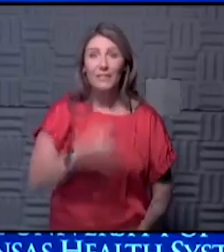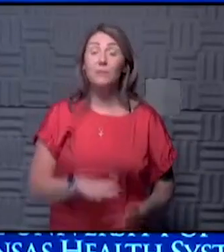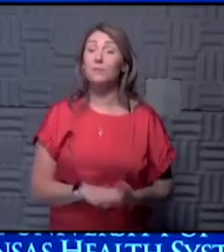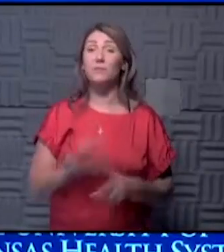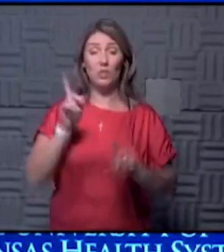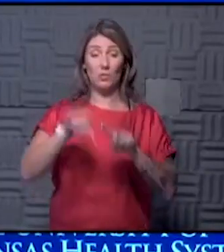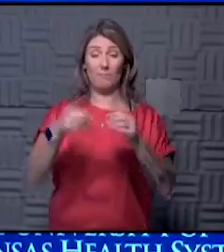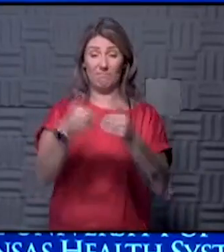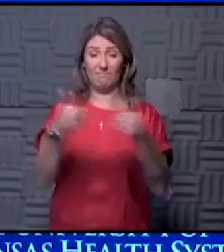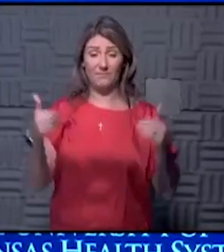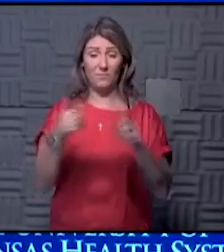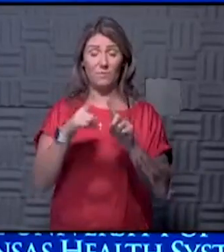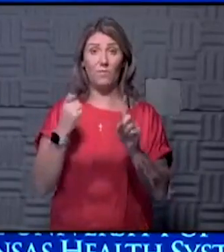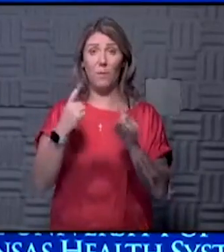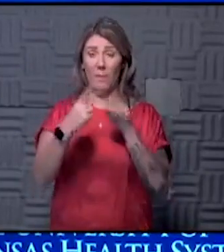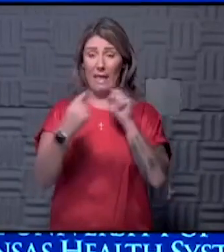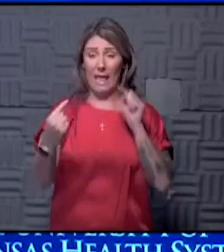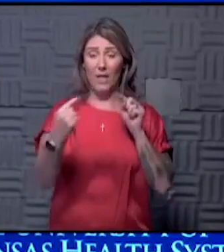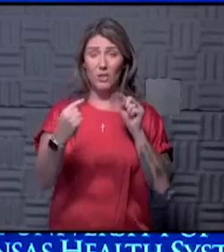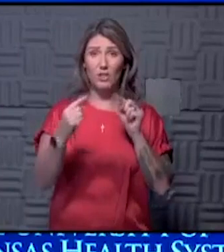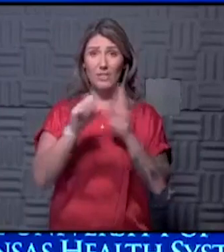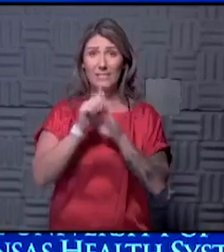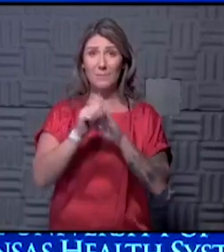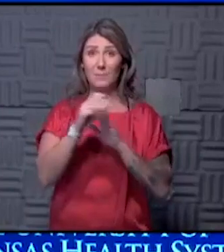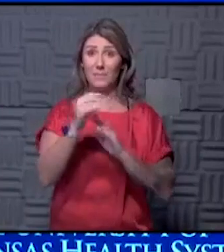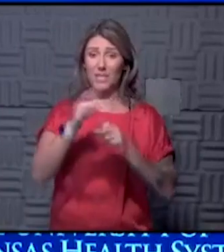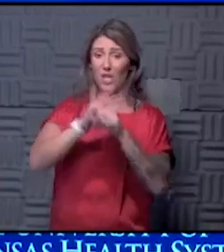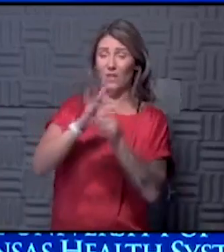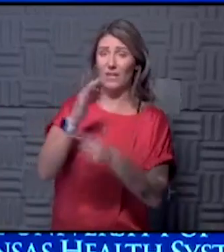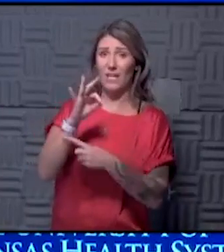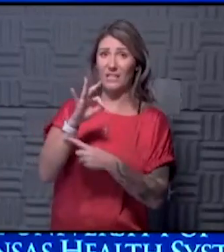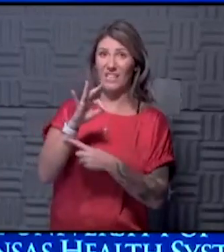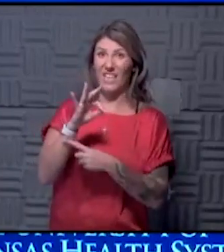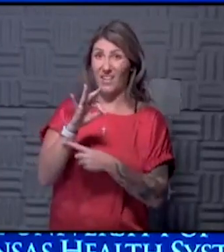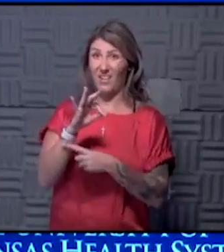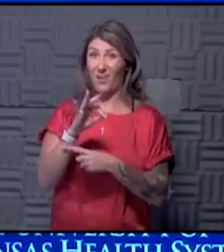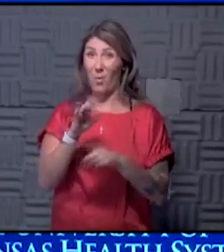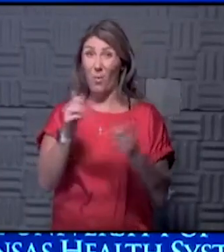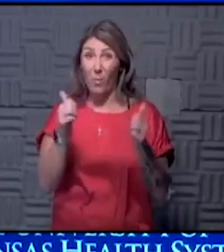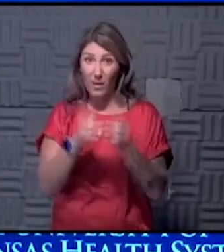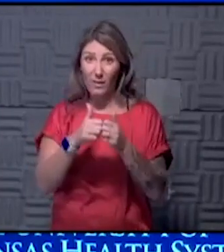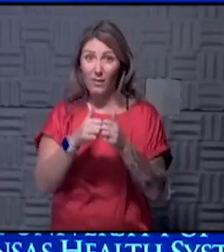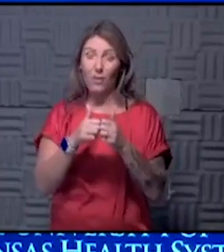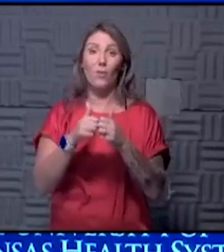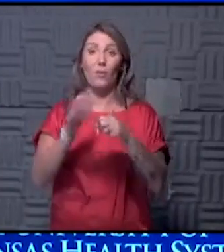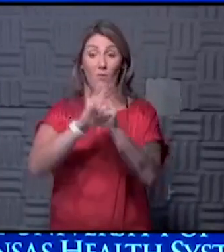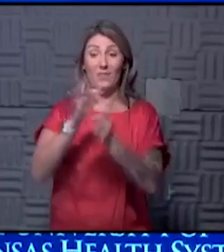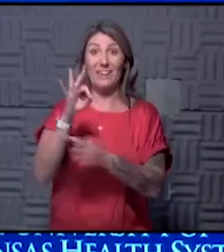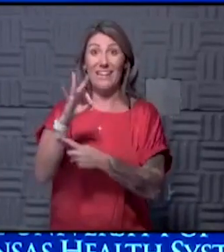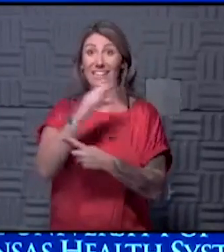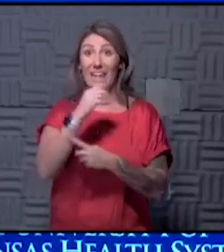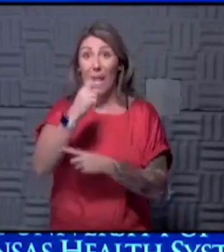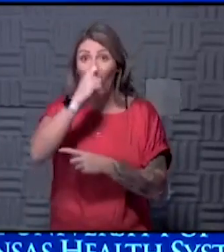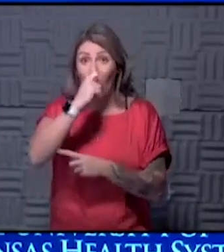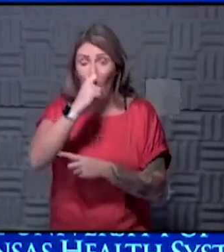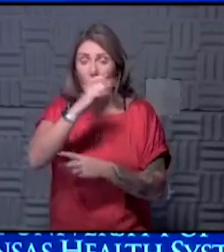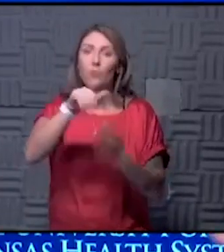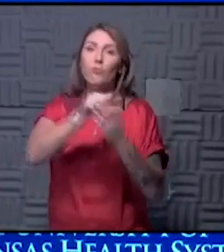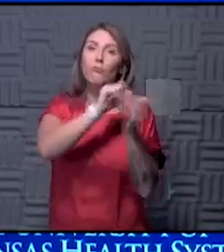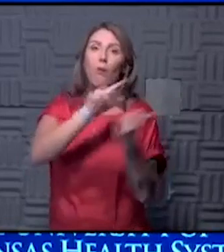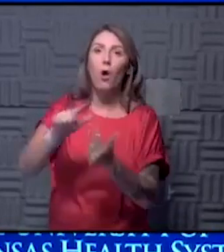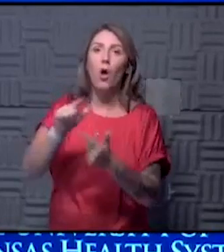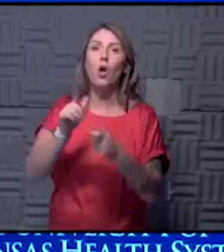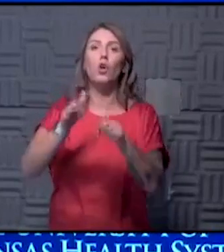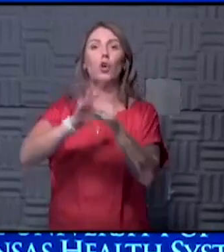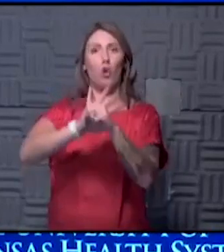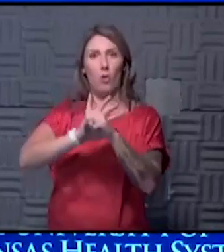distinguish between some of the allergy symptoms and COVID-19, let alone COVID-19 and a cold, because remember, they're all coronaviruses. Well, not all. There